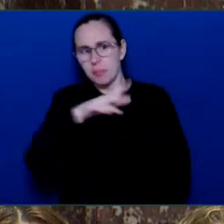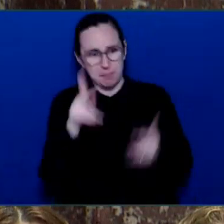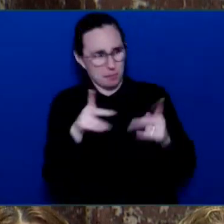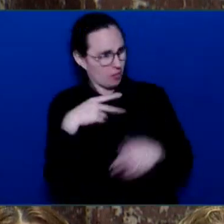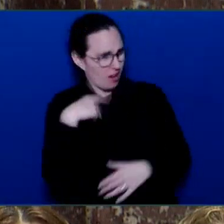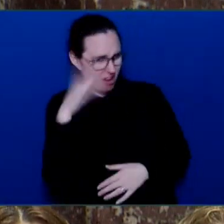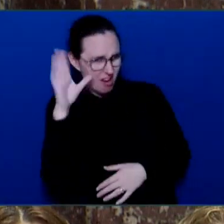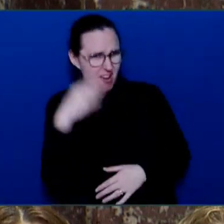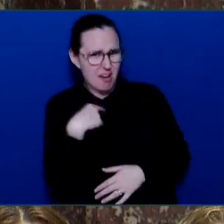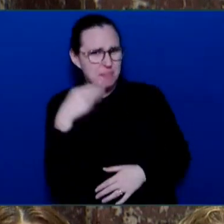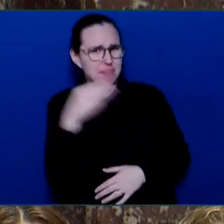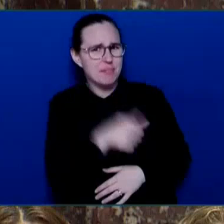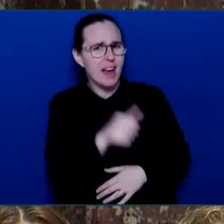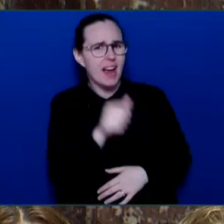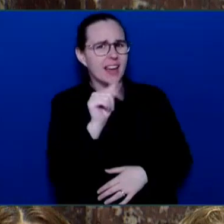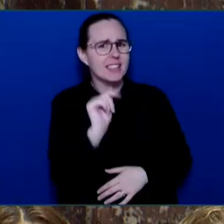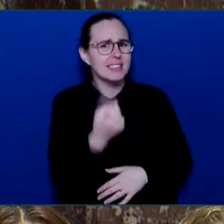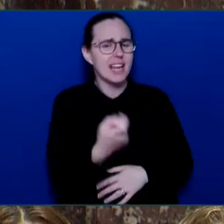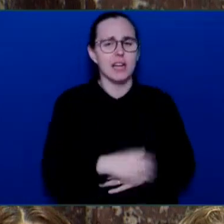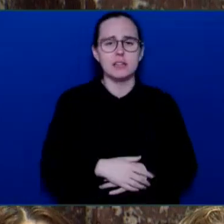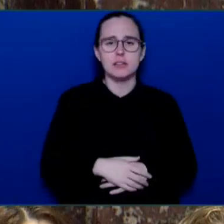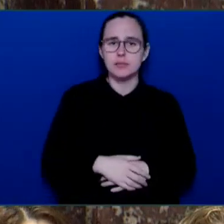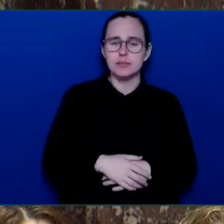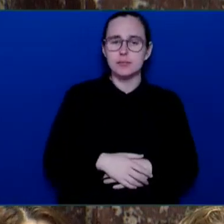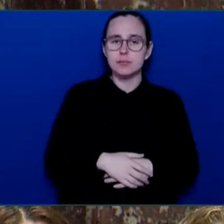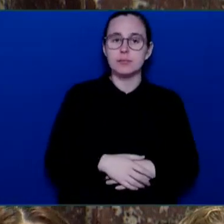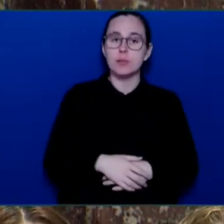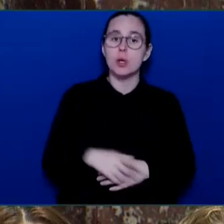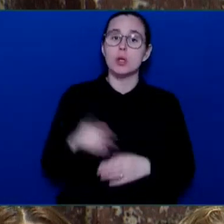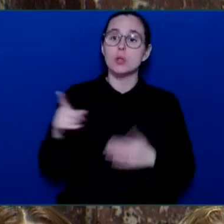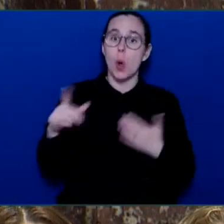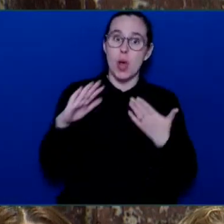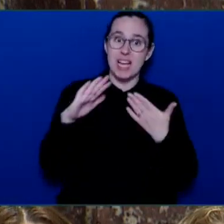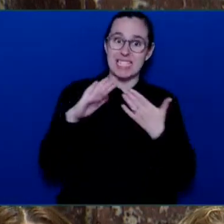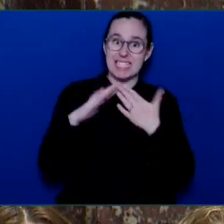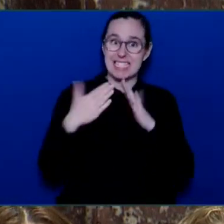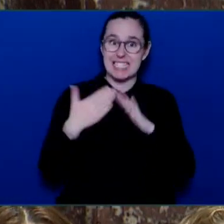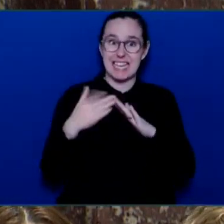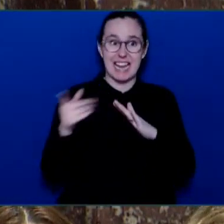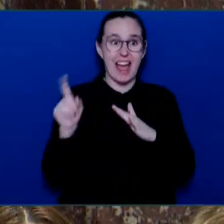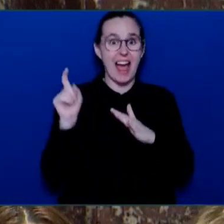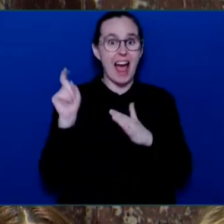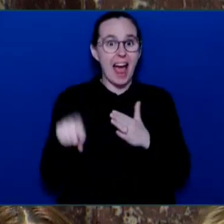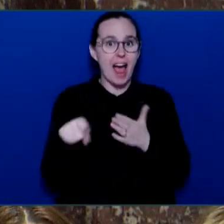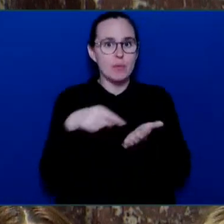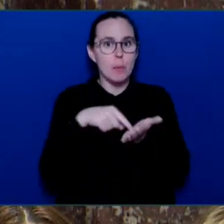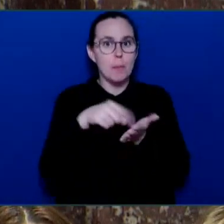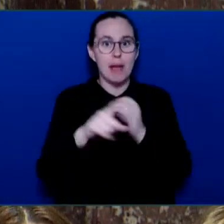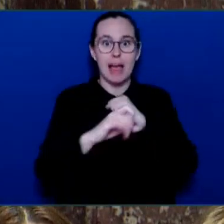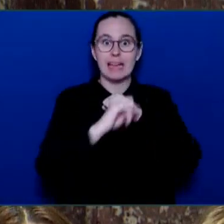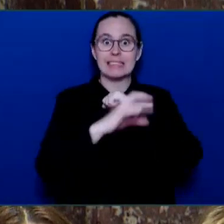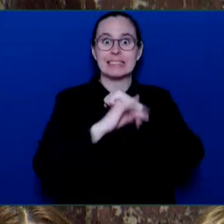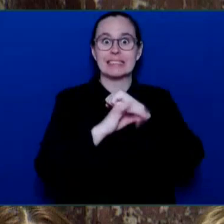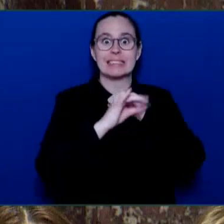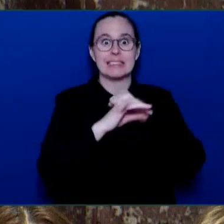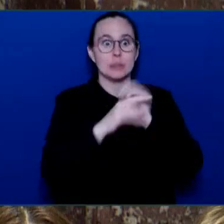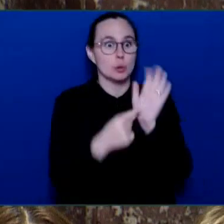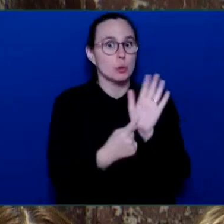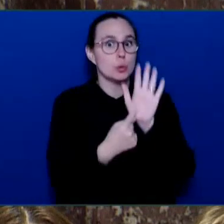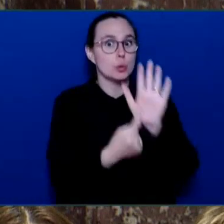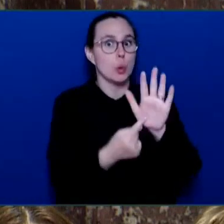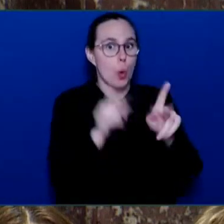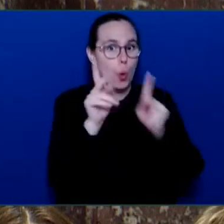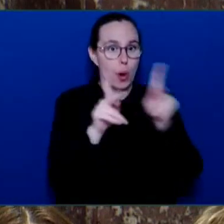much this brutal NDP tax hike is costing everyday working homeowners, will you admit that this bullying approach has failed, restore democracy, and